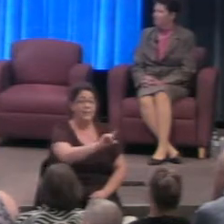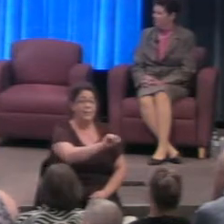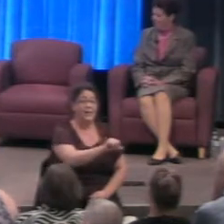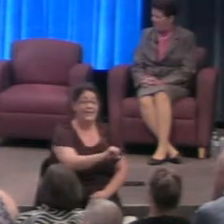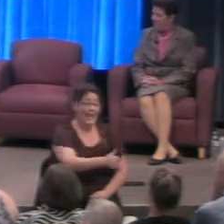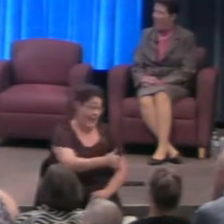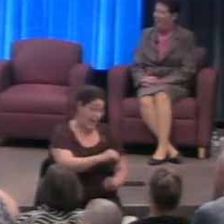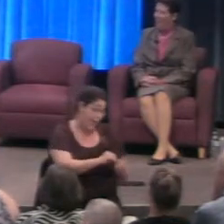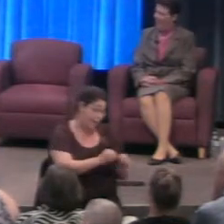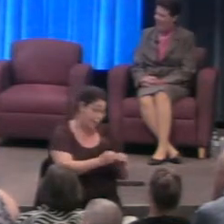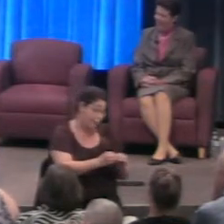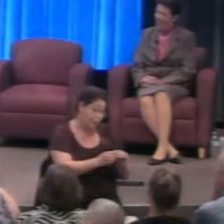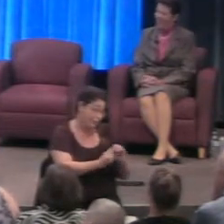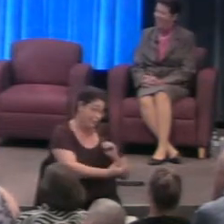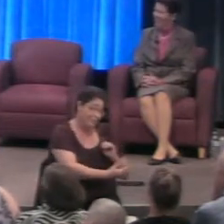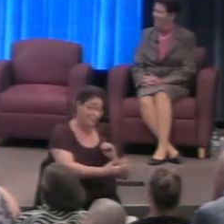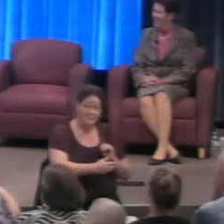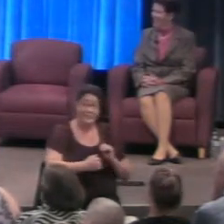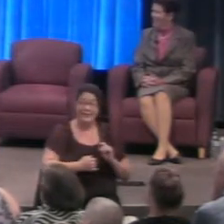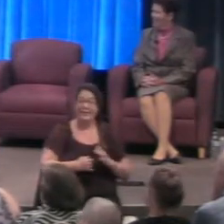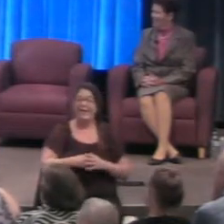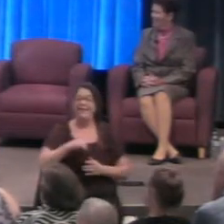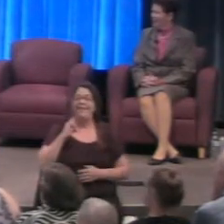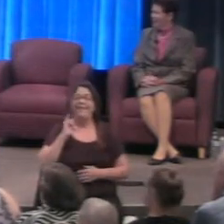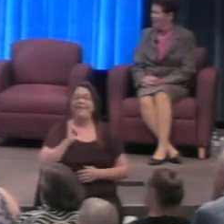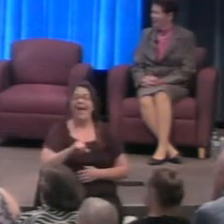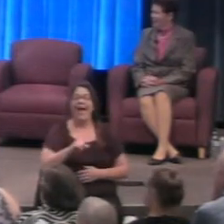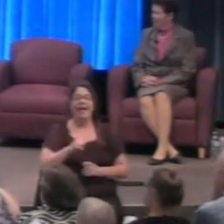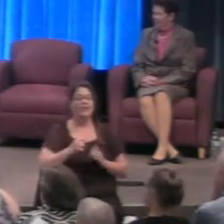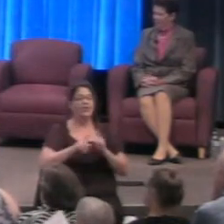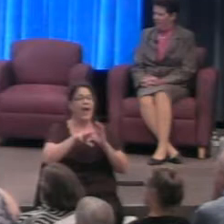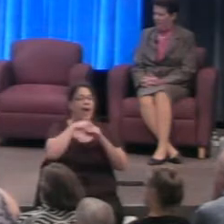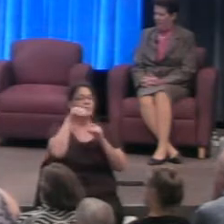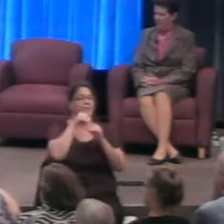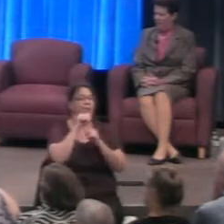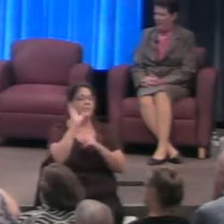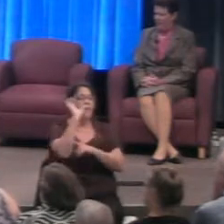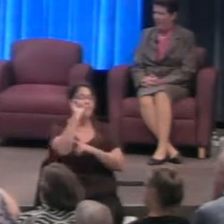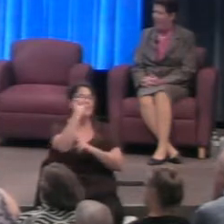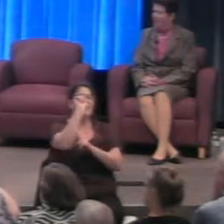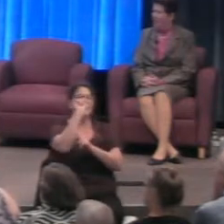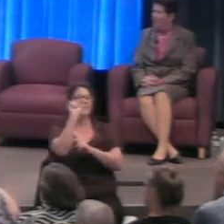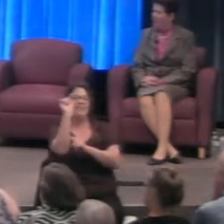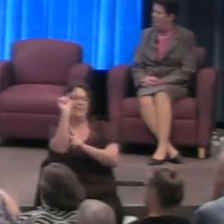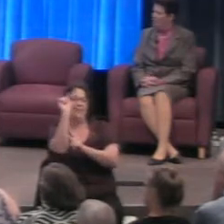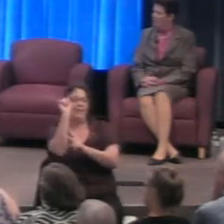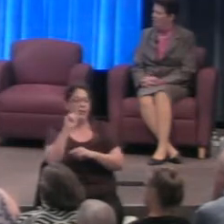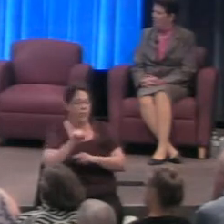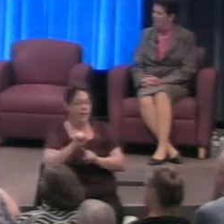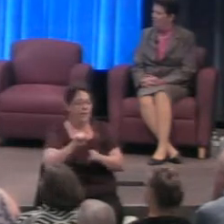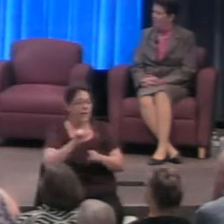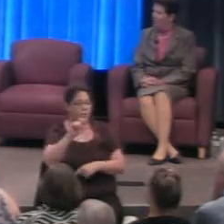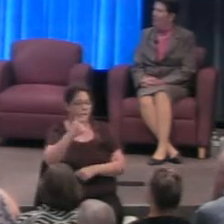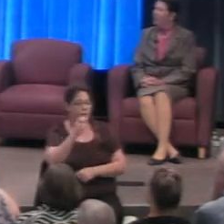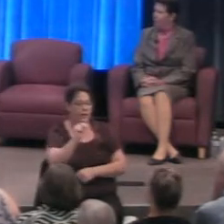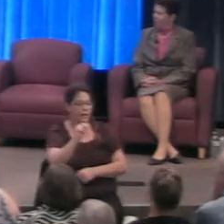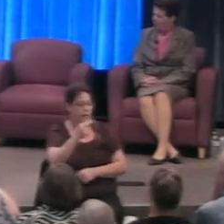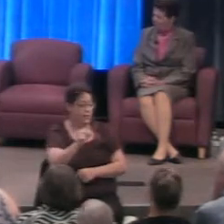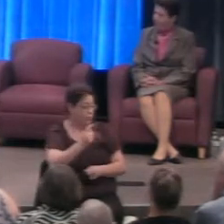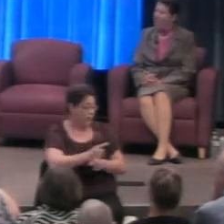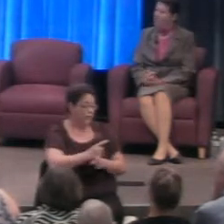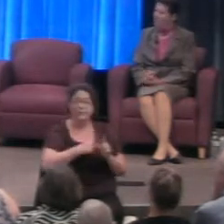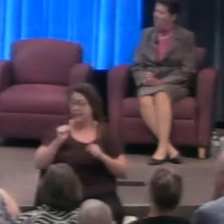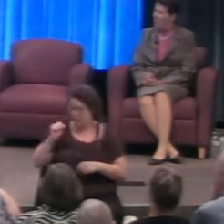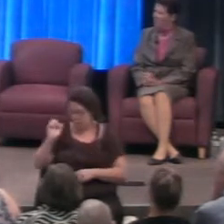Janet. Right outside of Columbus, Ohio. And there you attended Logan High School? Yes,